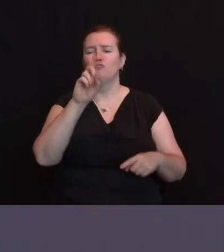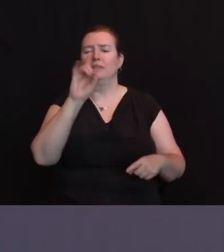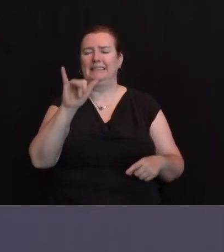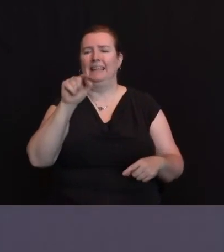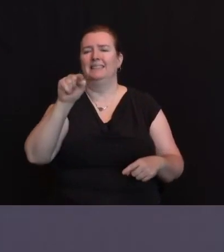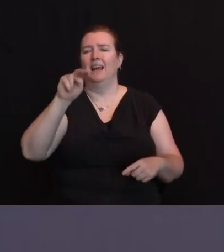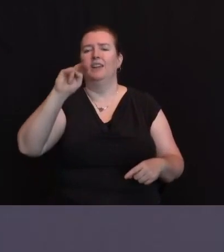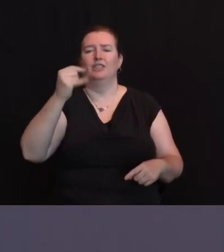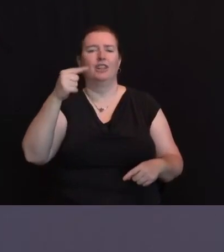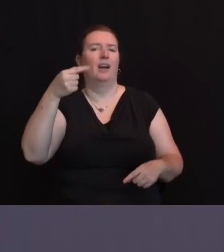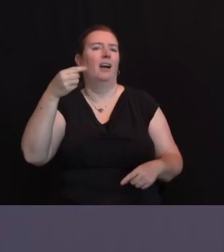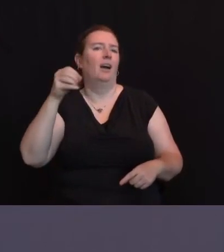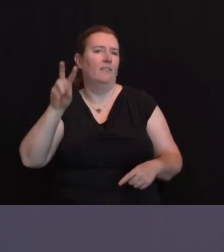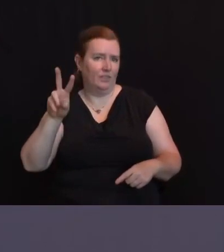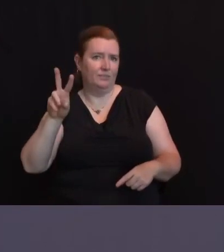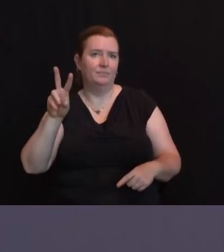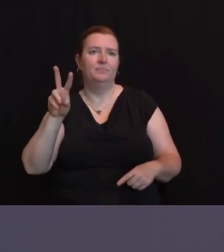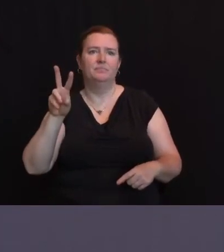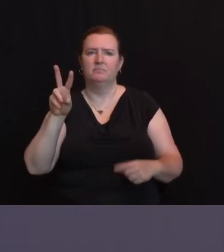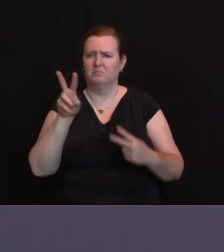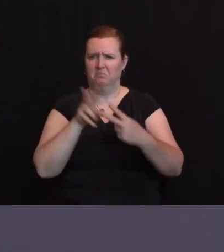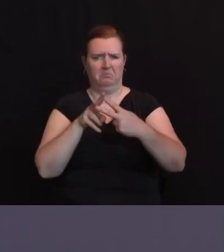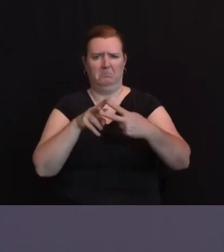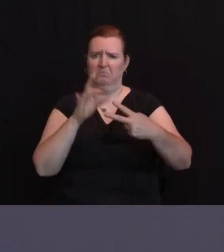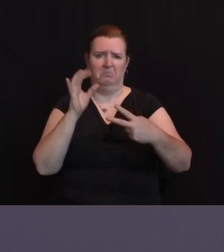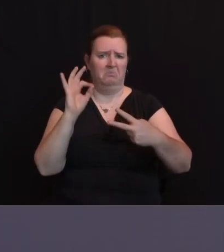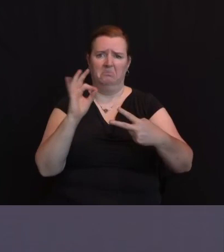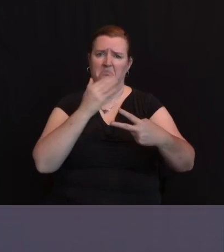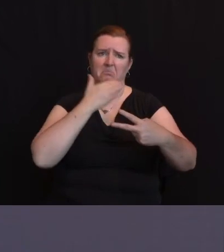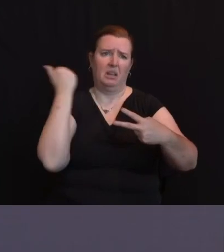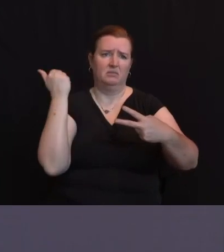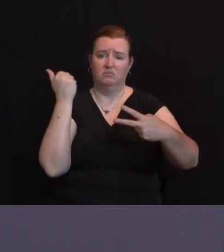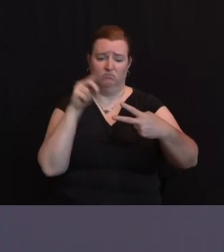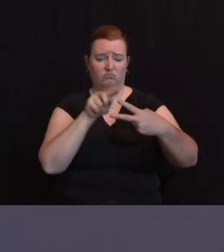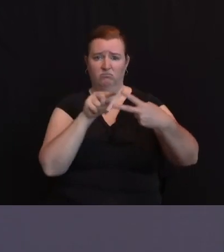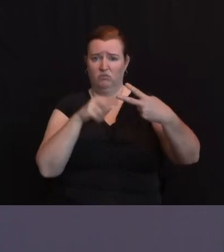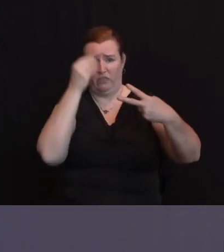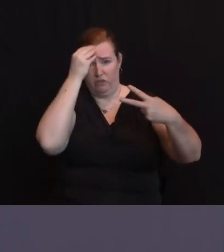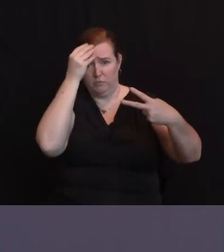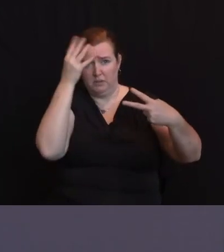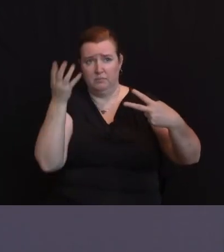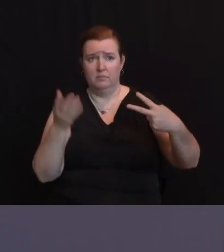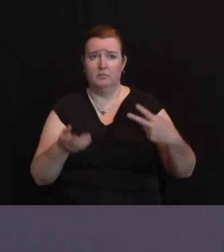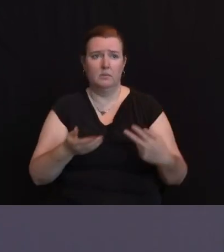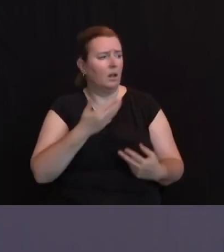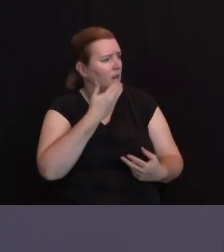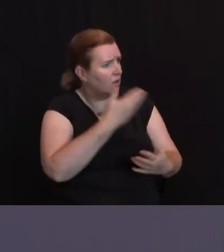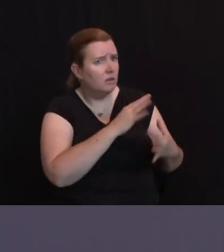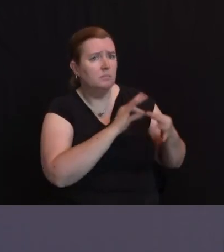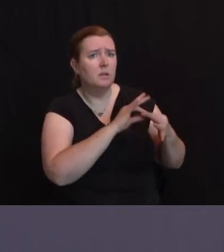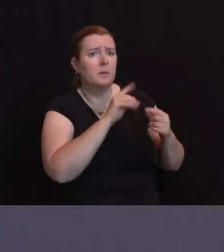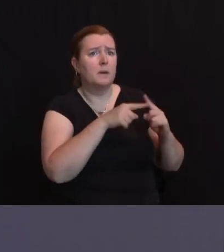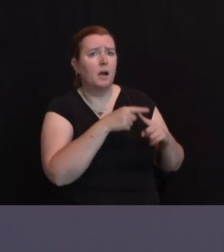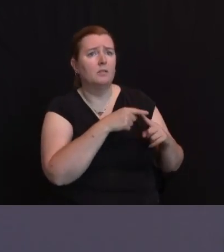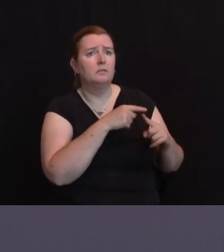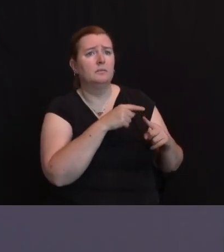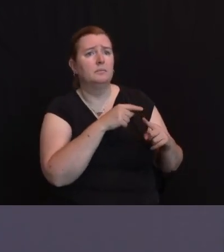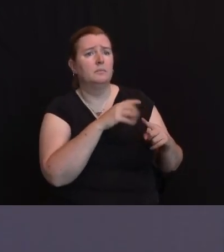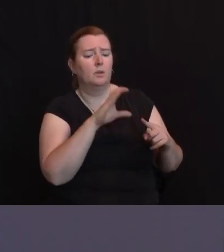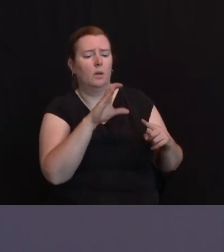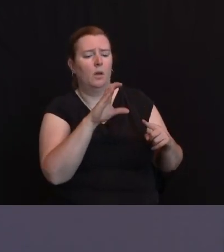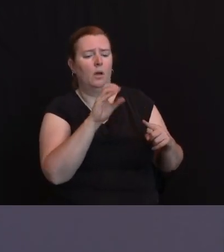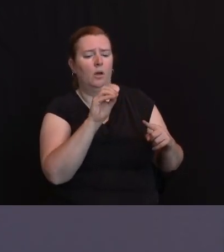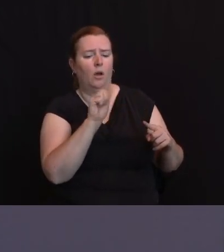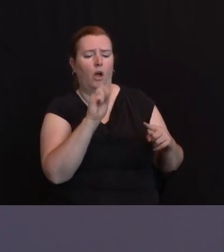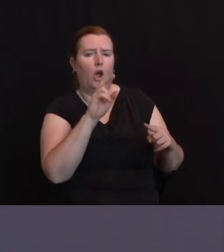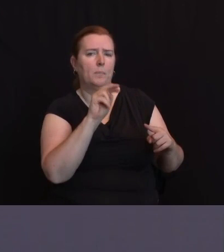or go to in terms of a website. Thank you for all that, amplifying the carbon monoxide threat. We're going to start over here. Ashwan has got the mic,